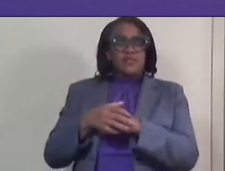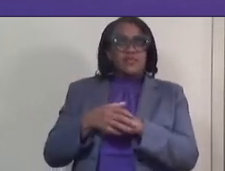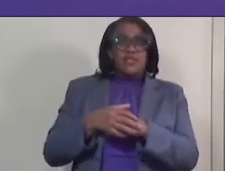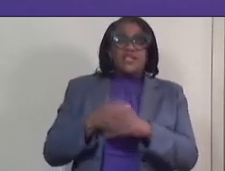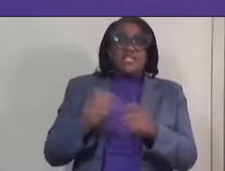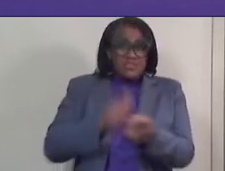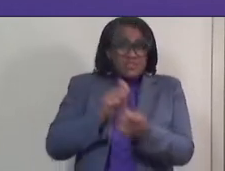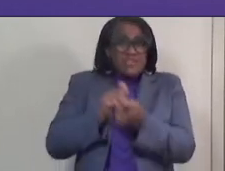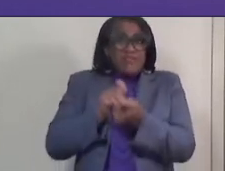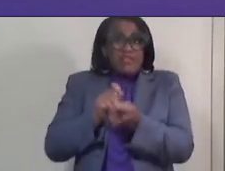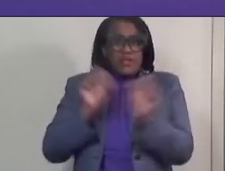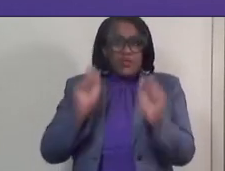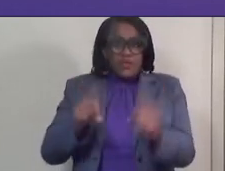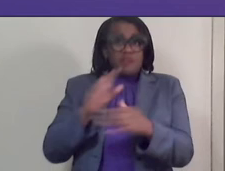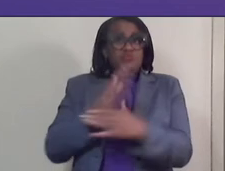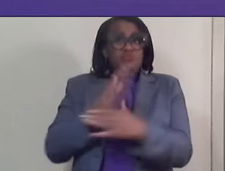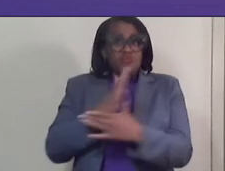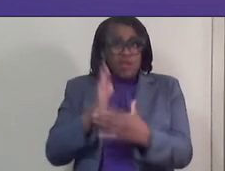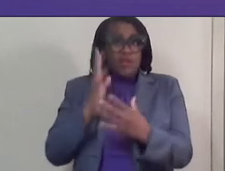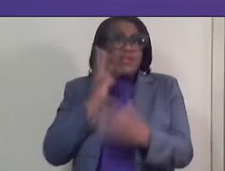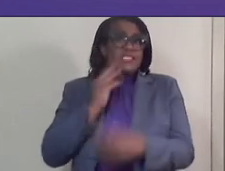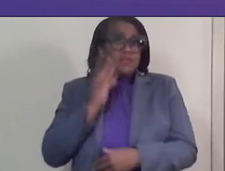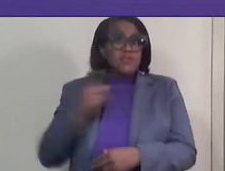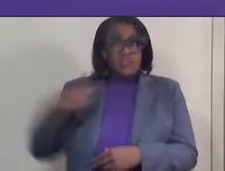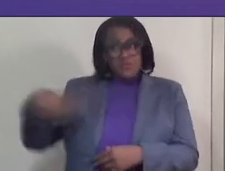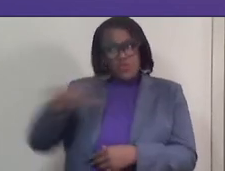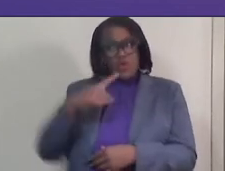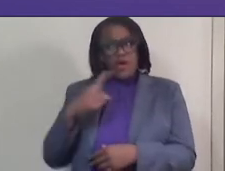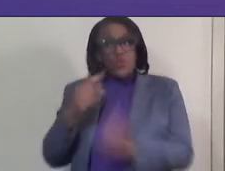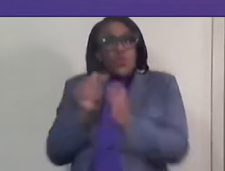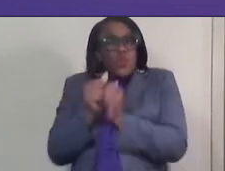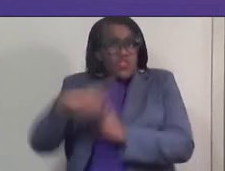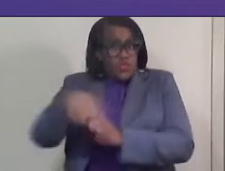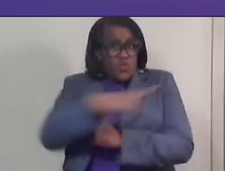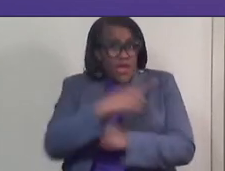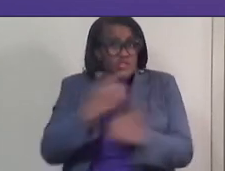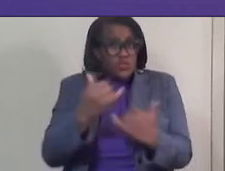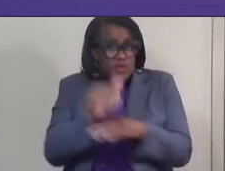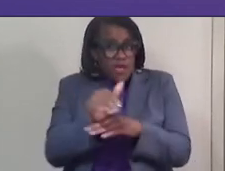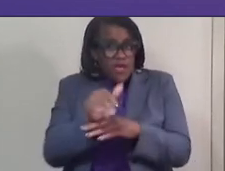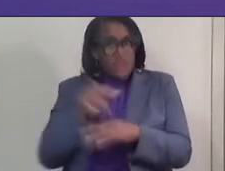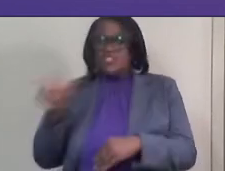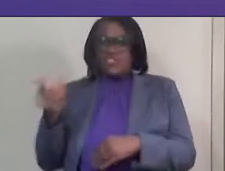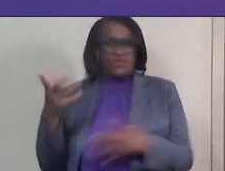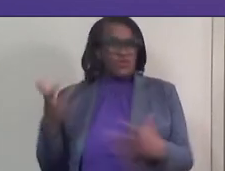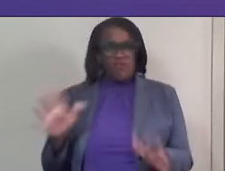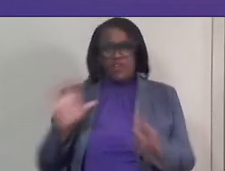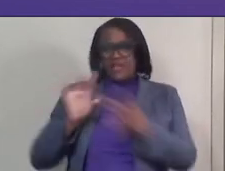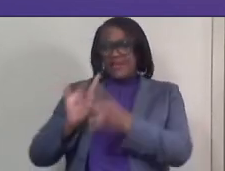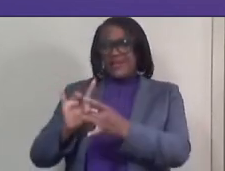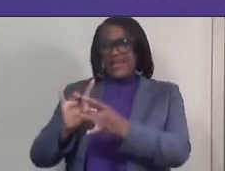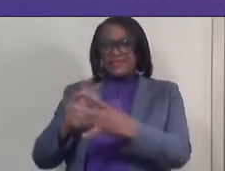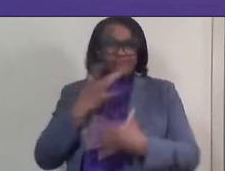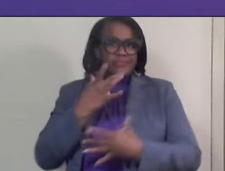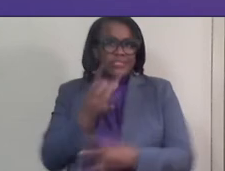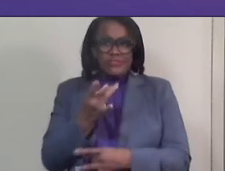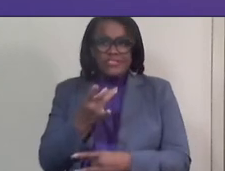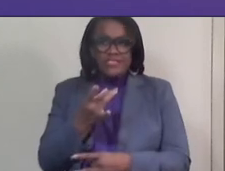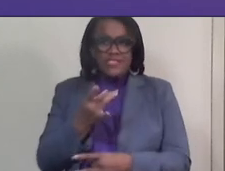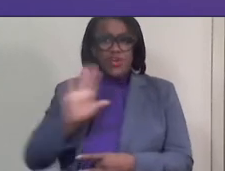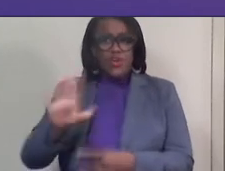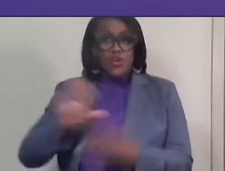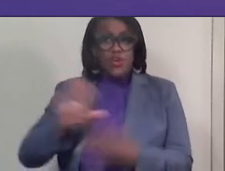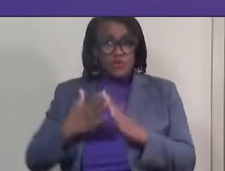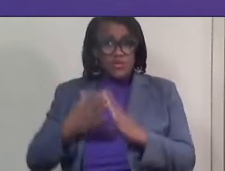specifically so that we could share the experience with you all tonight. And I knew Jeanine was already connected to and interested in doing her community